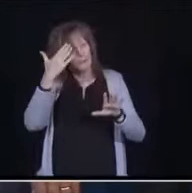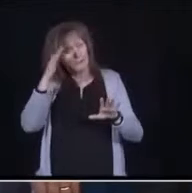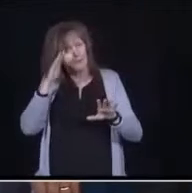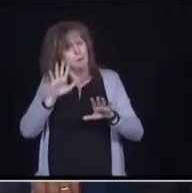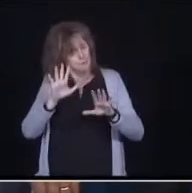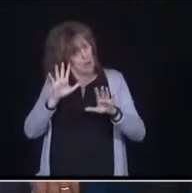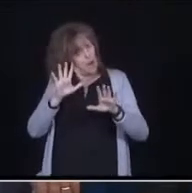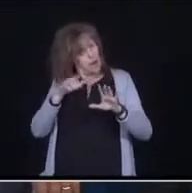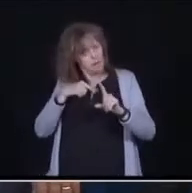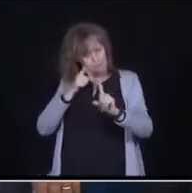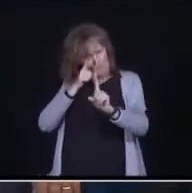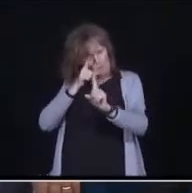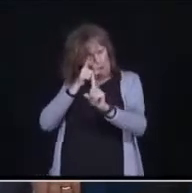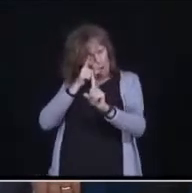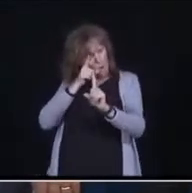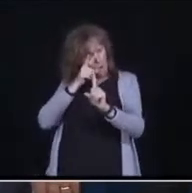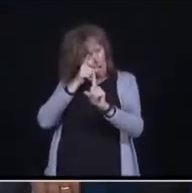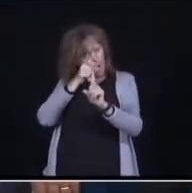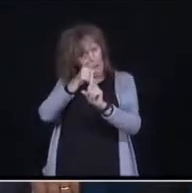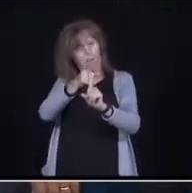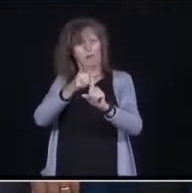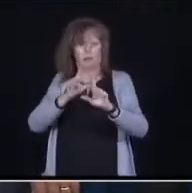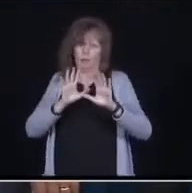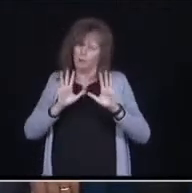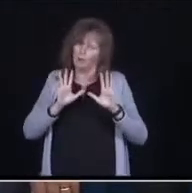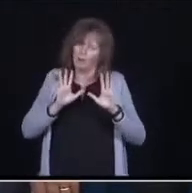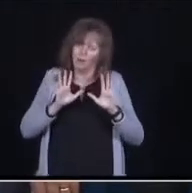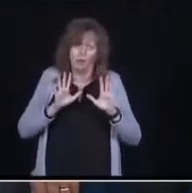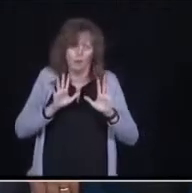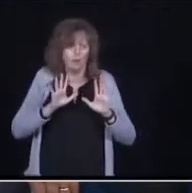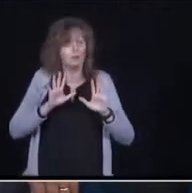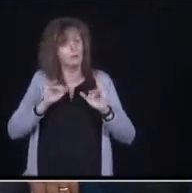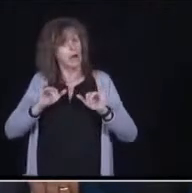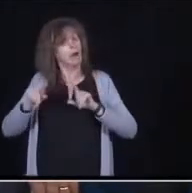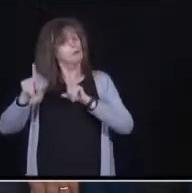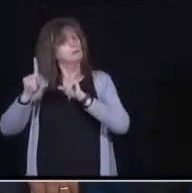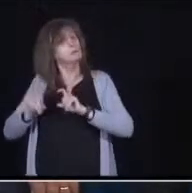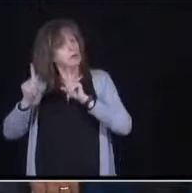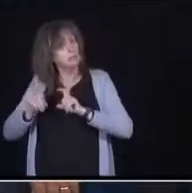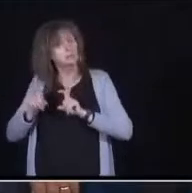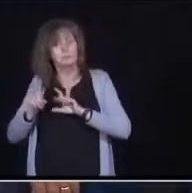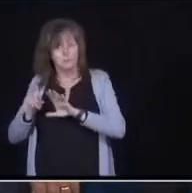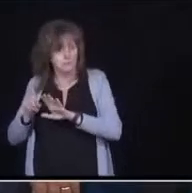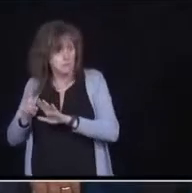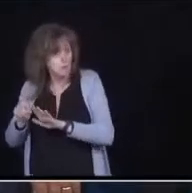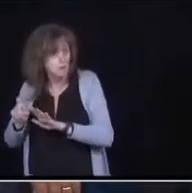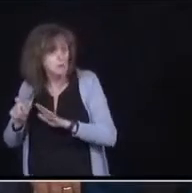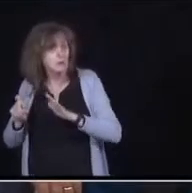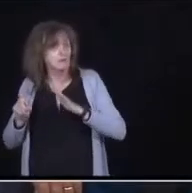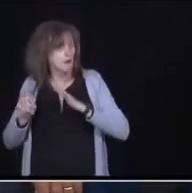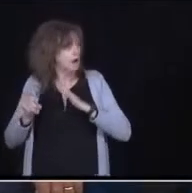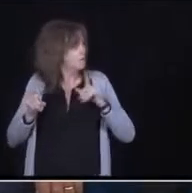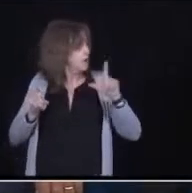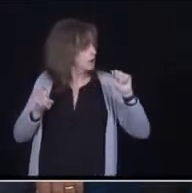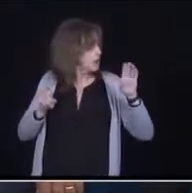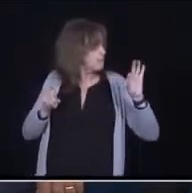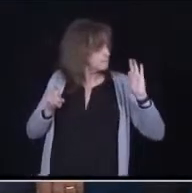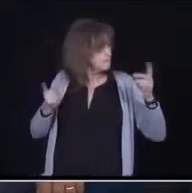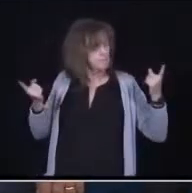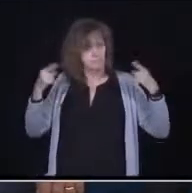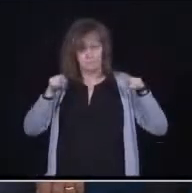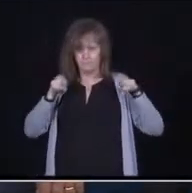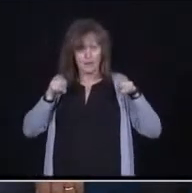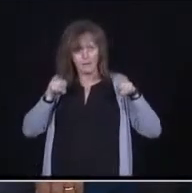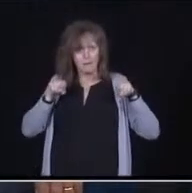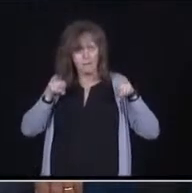with Ontario Health. But of course, you have to have the testing and the labs working in tandem, because it's not worth much if you can